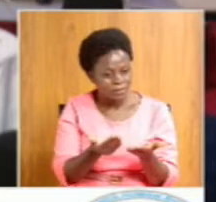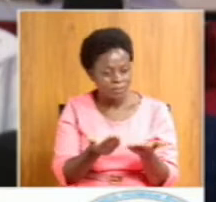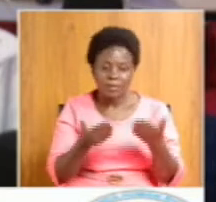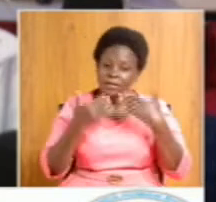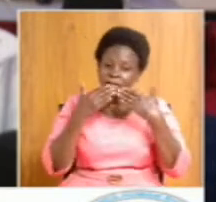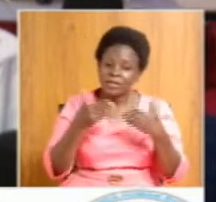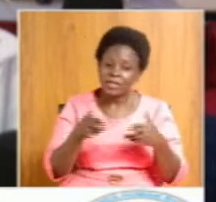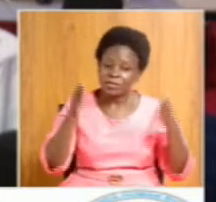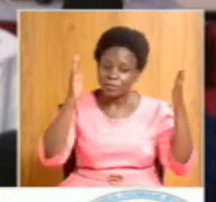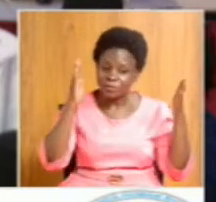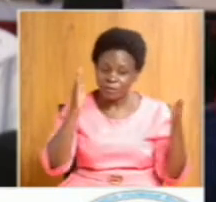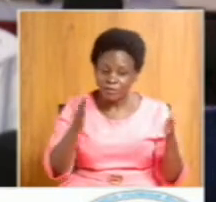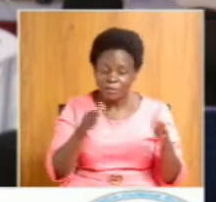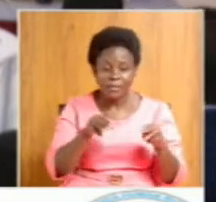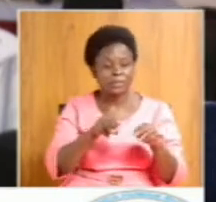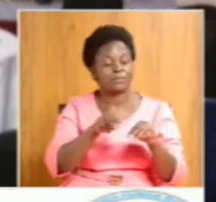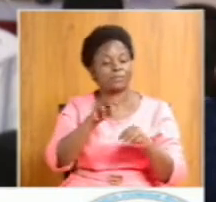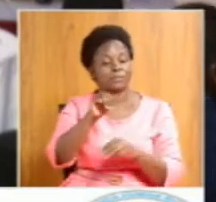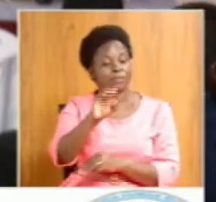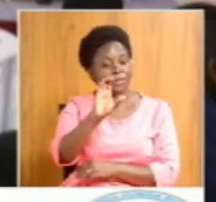Thank you so much, moderator.